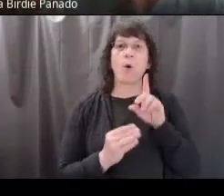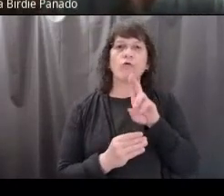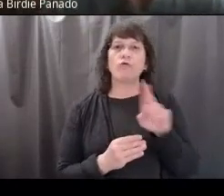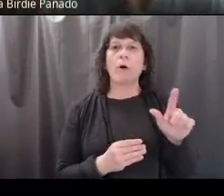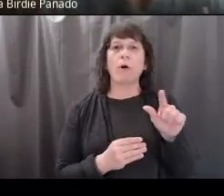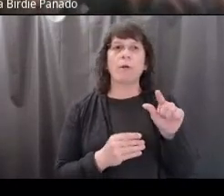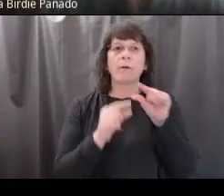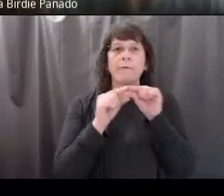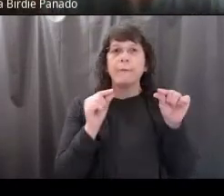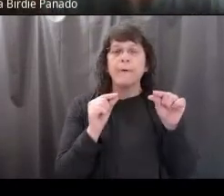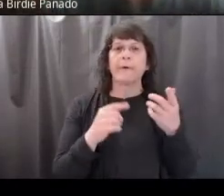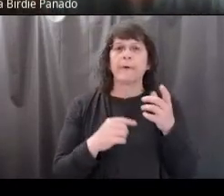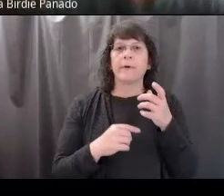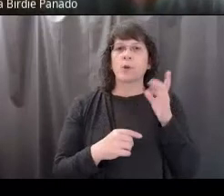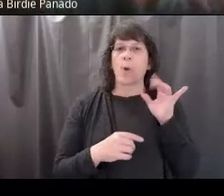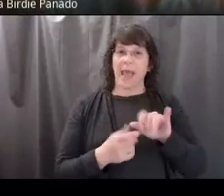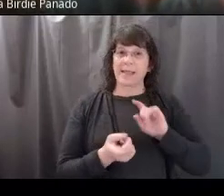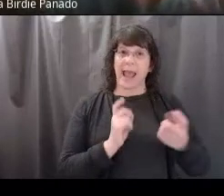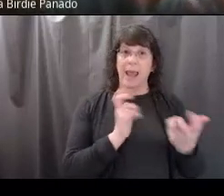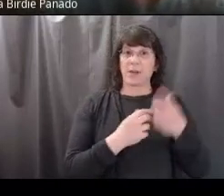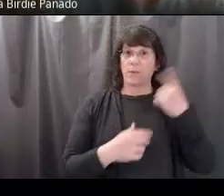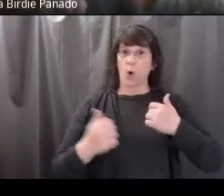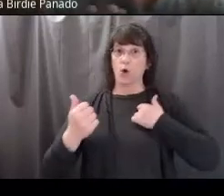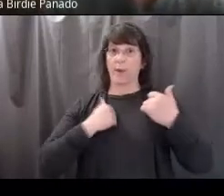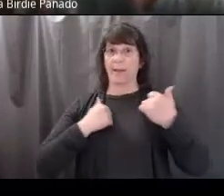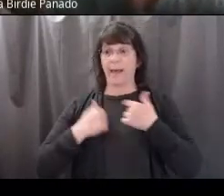So that is an adaptation of a gorilla,